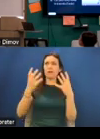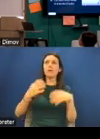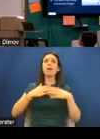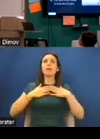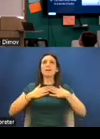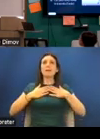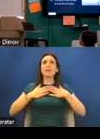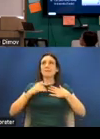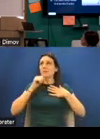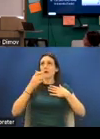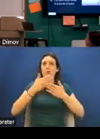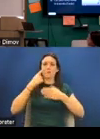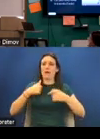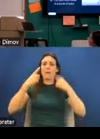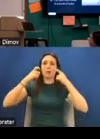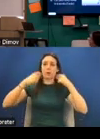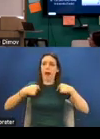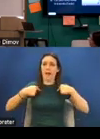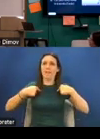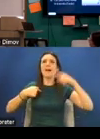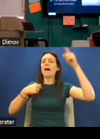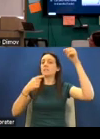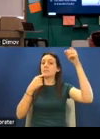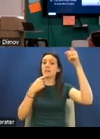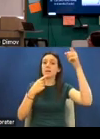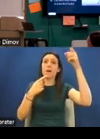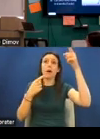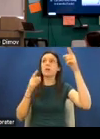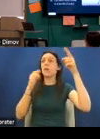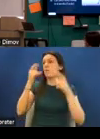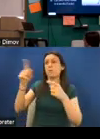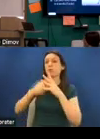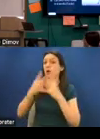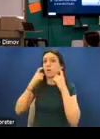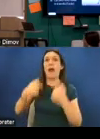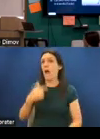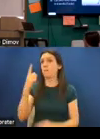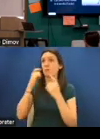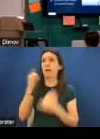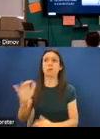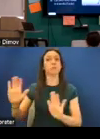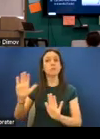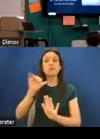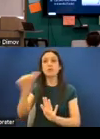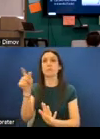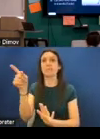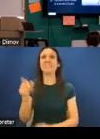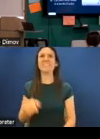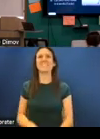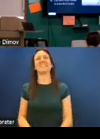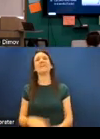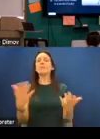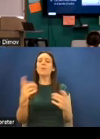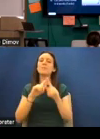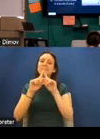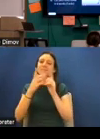This is not good for me. If you start it, then I want to have to start it later on. Hey, so, just because of different